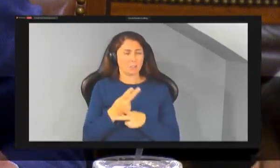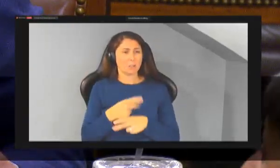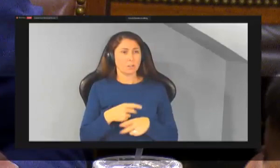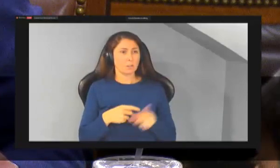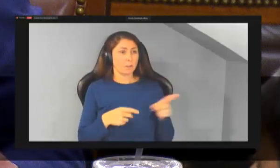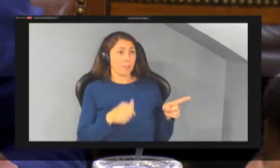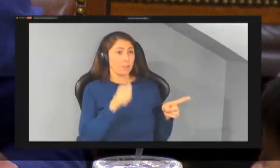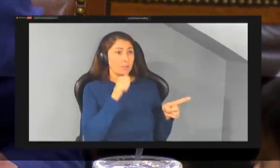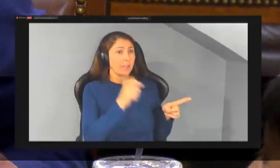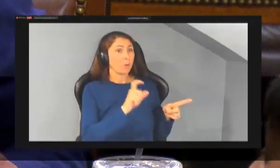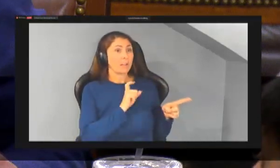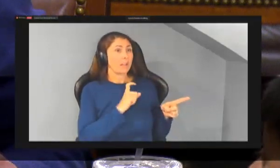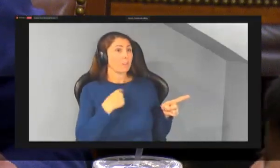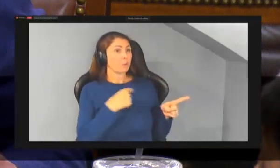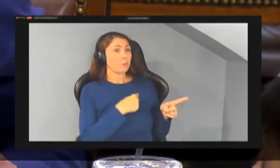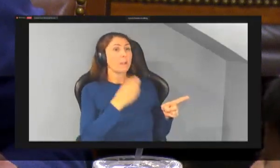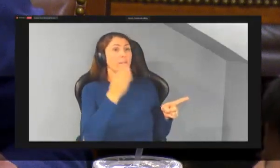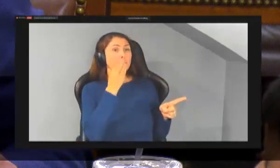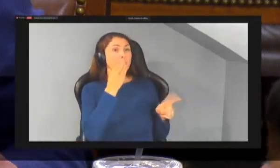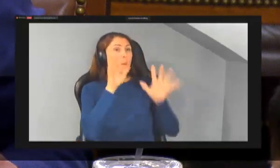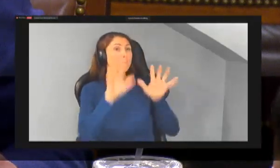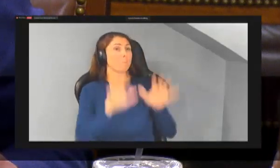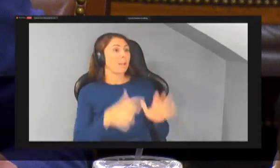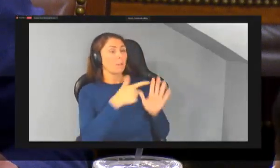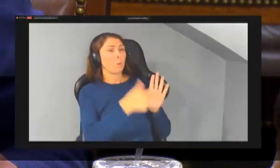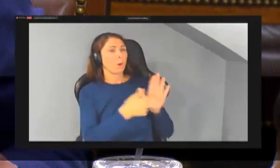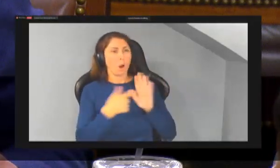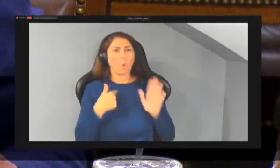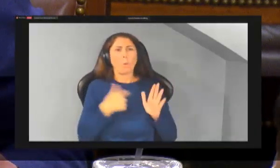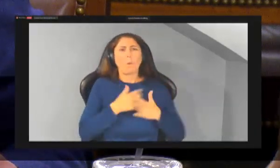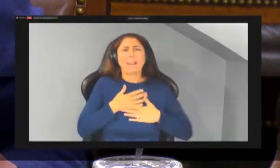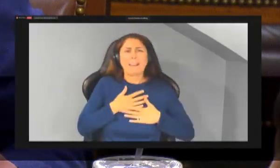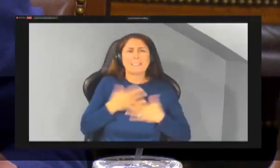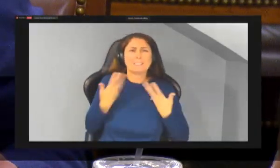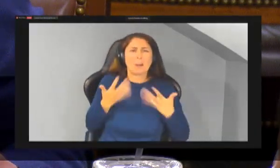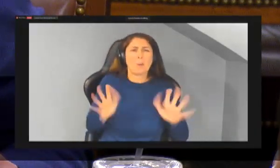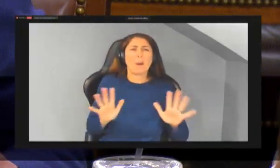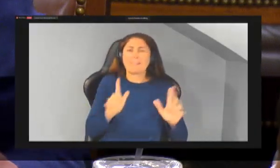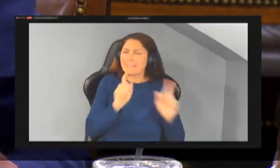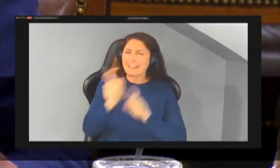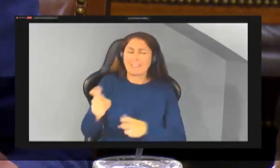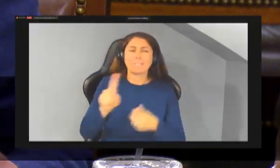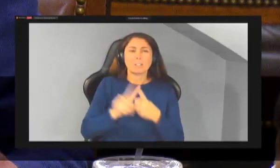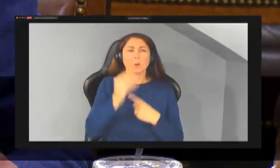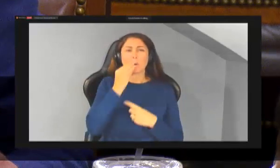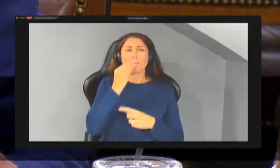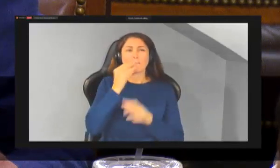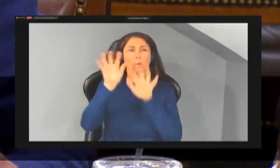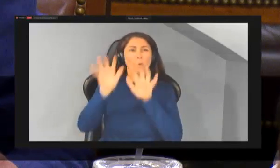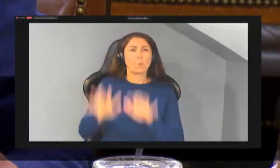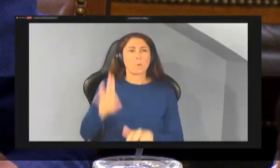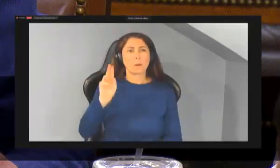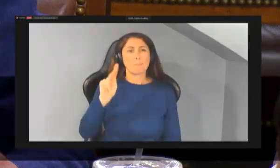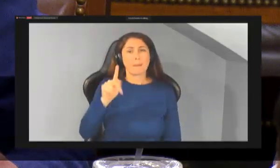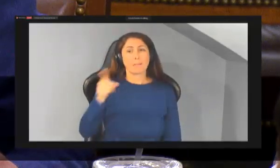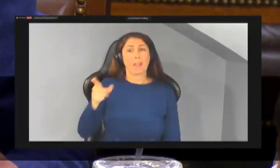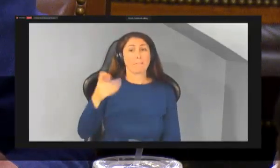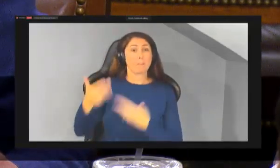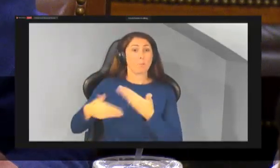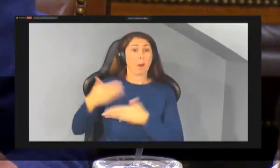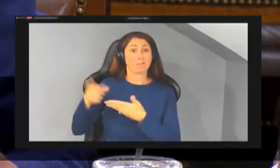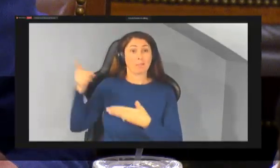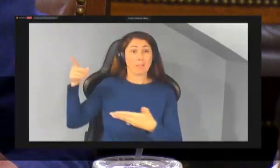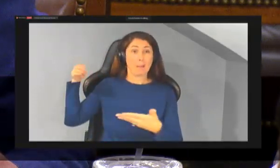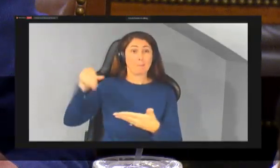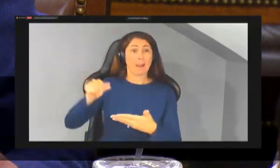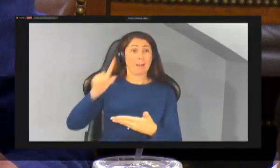us. To a food bank. Okay. They're required to give it yeah, to Yeah, we don't want it. Yeah, we right. give it to a food bank. They have it processed. The food bank pays for processing it,